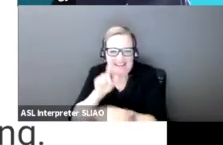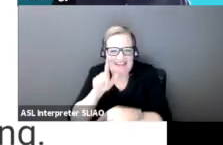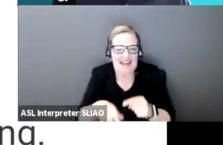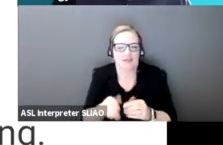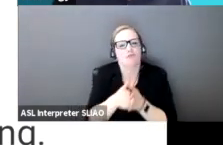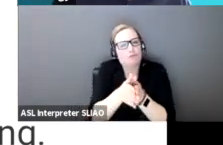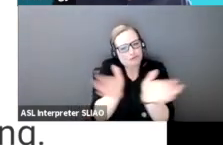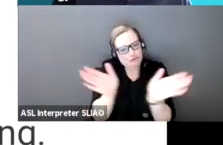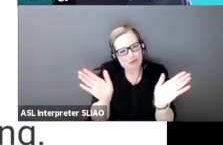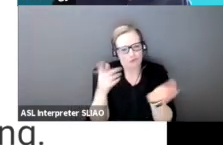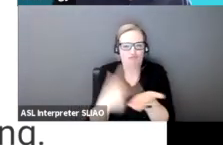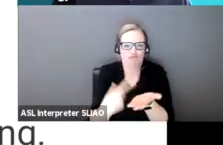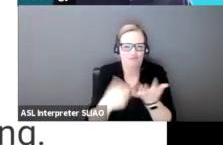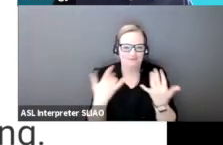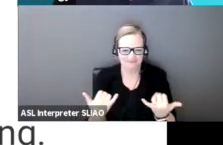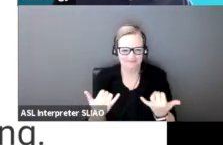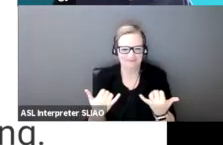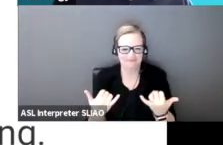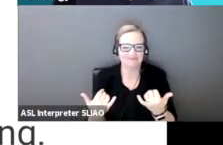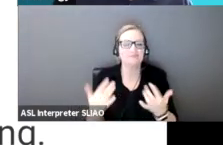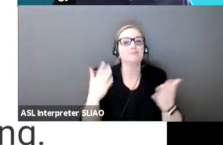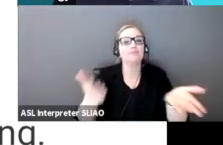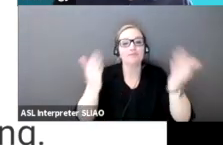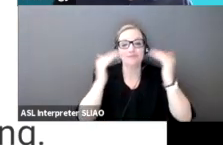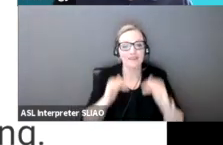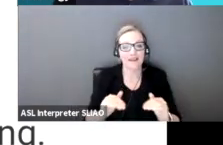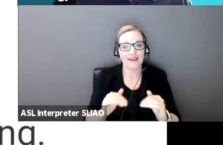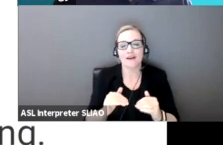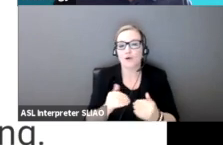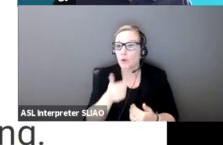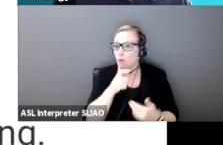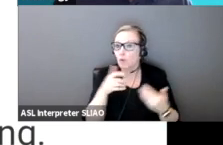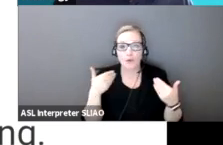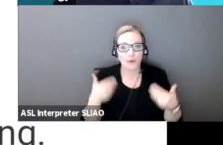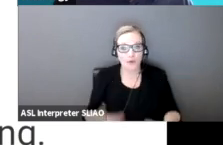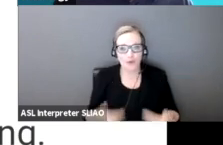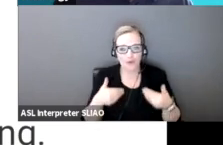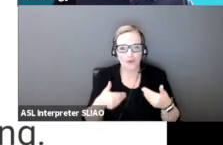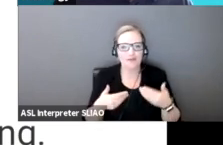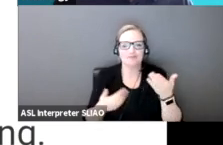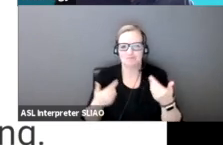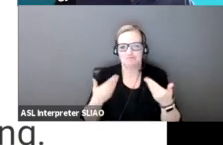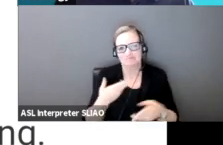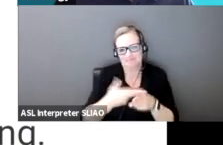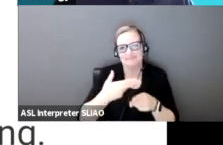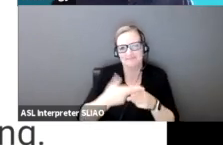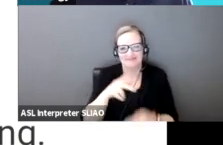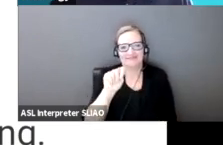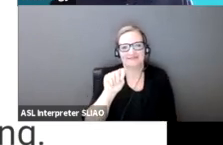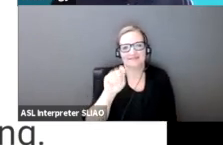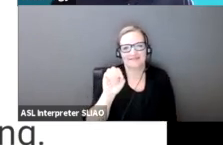Who am I? You've seen my picture there, and there it is again, Tom Nagy.